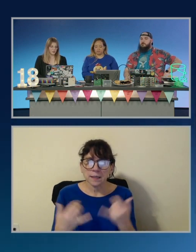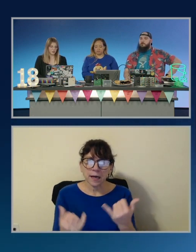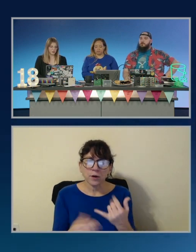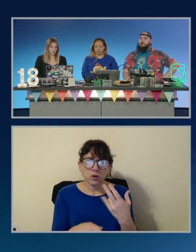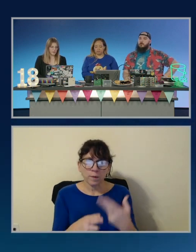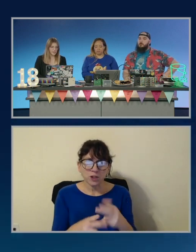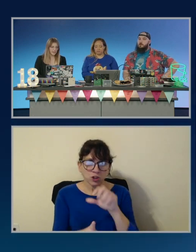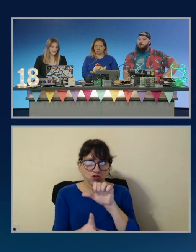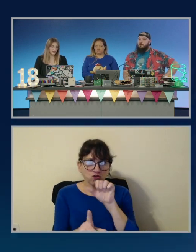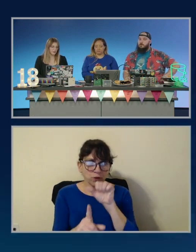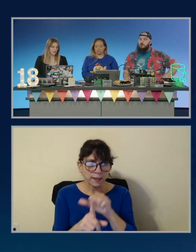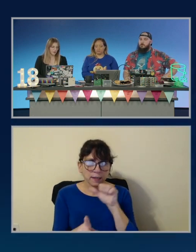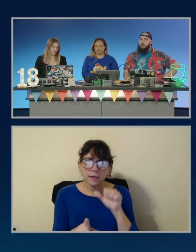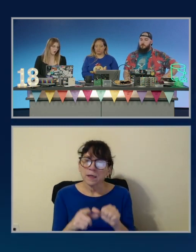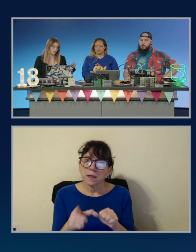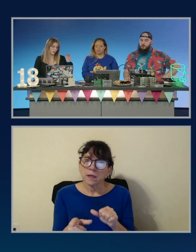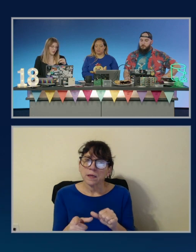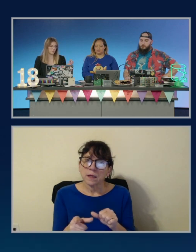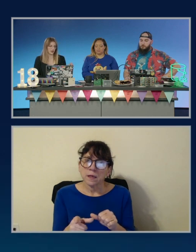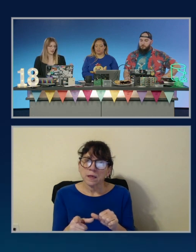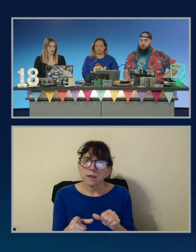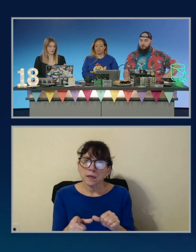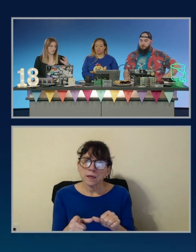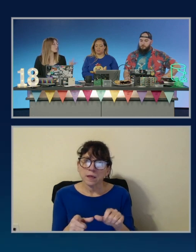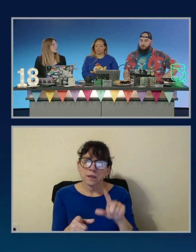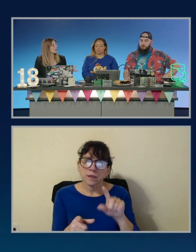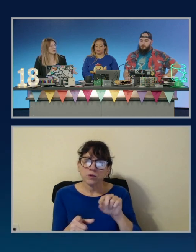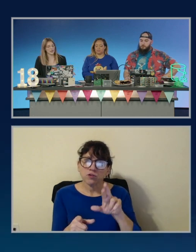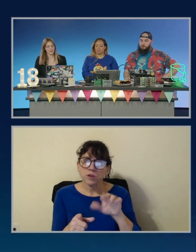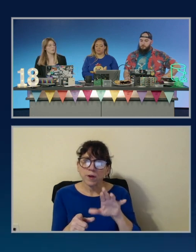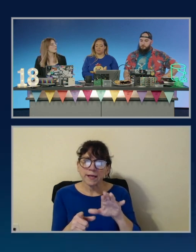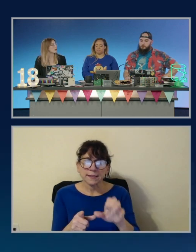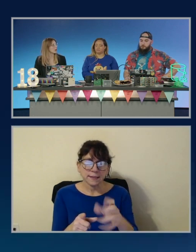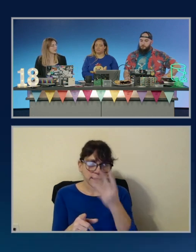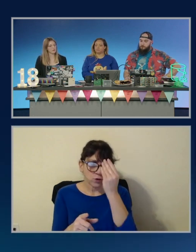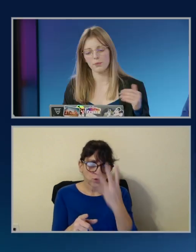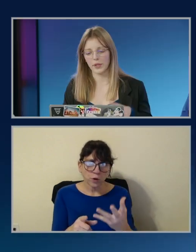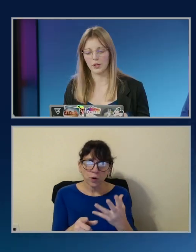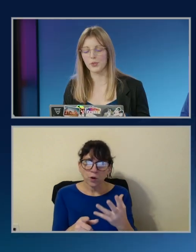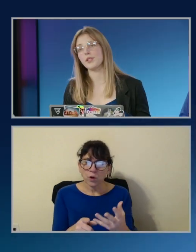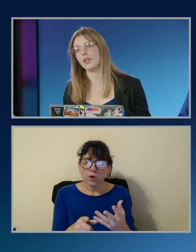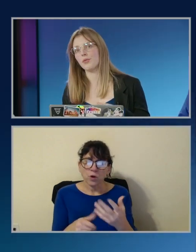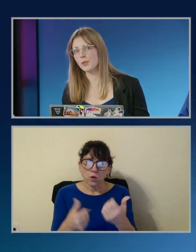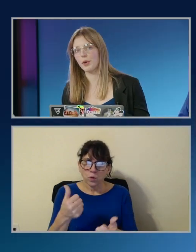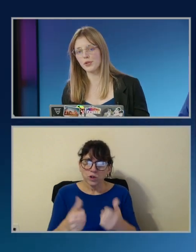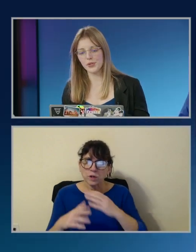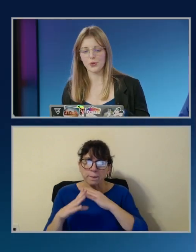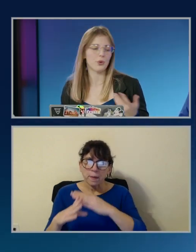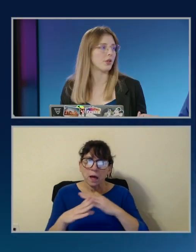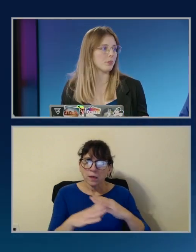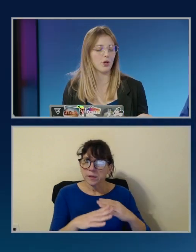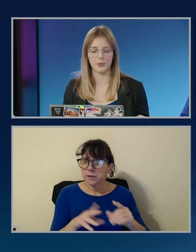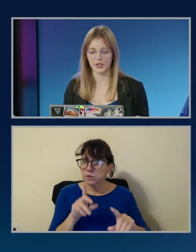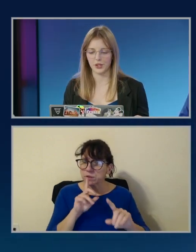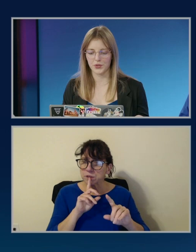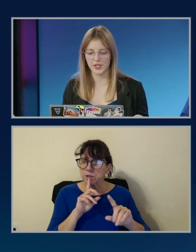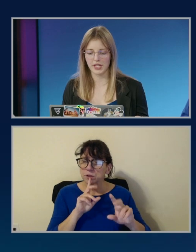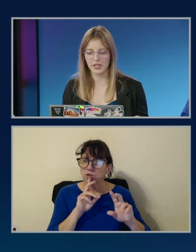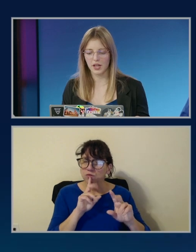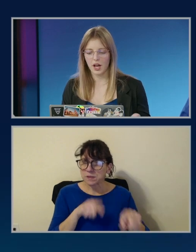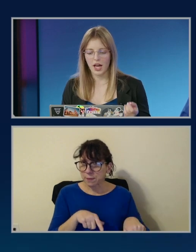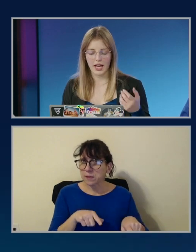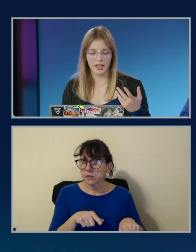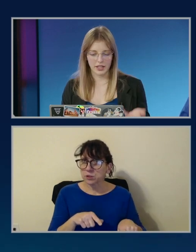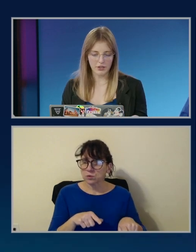exactly. So trace basically tells you on which part it ended up blocking, whether it was the response or the prompt that the user